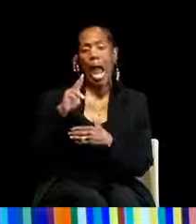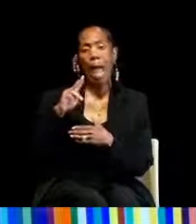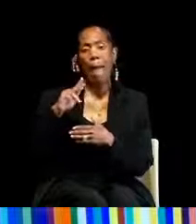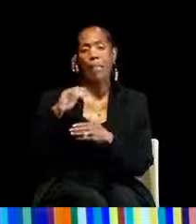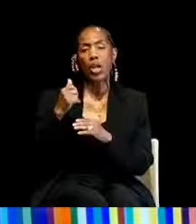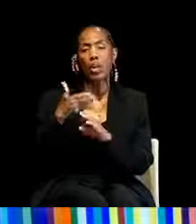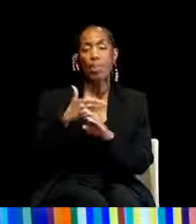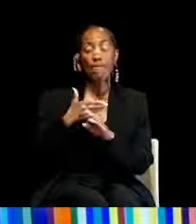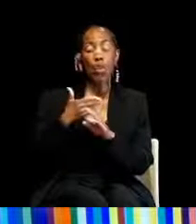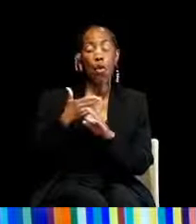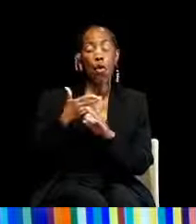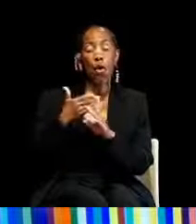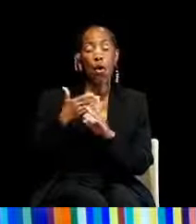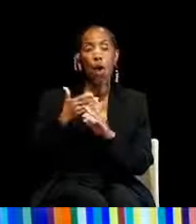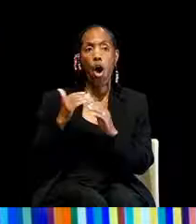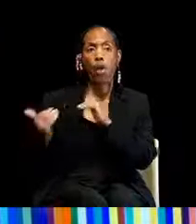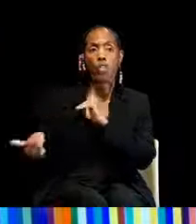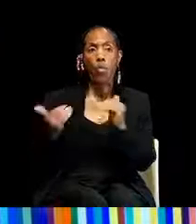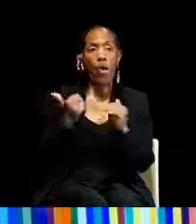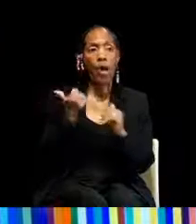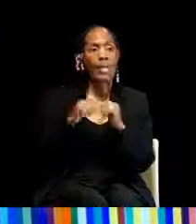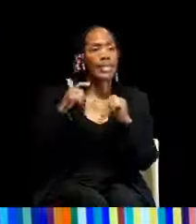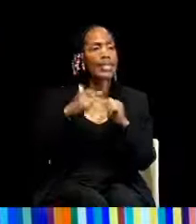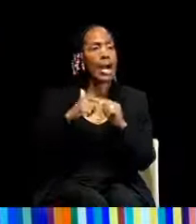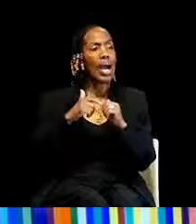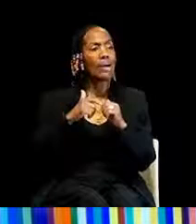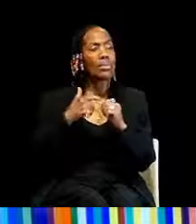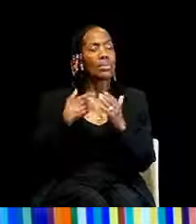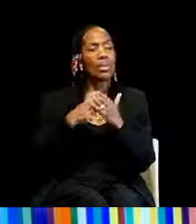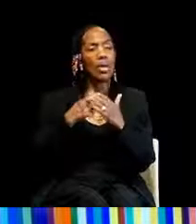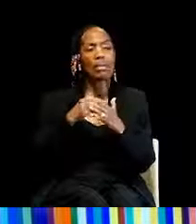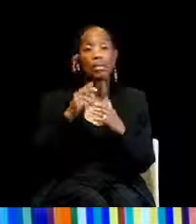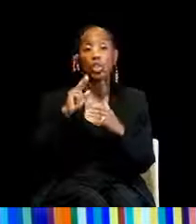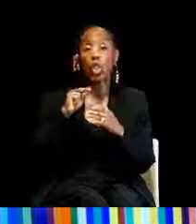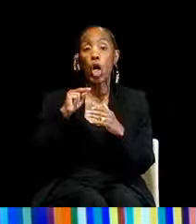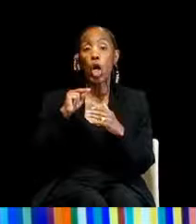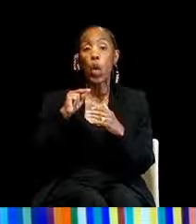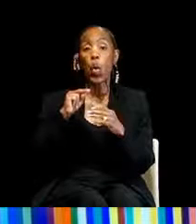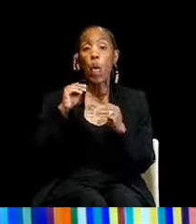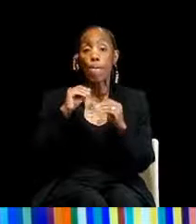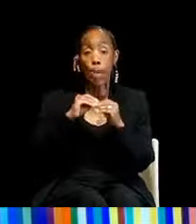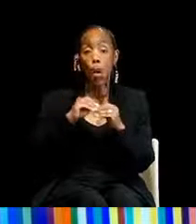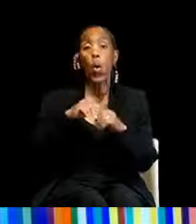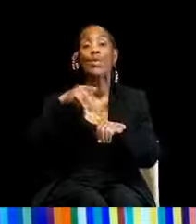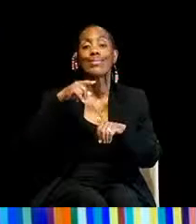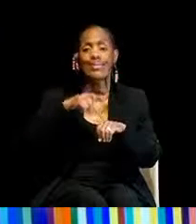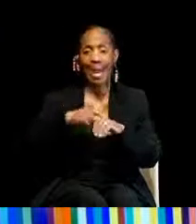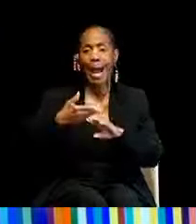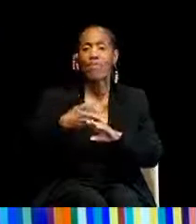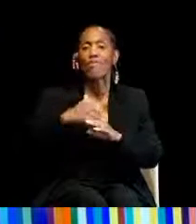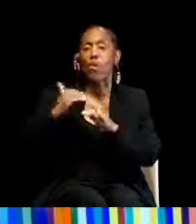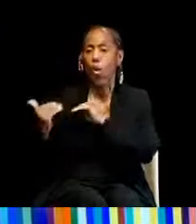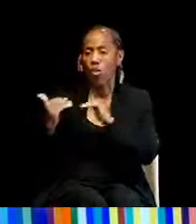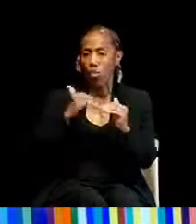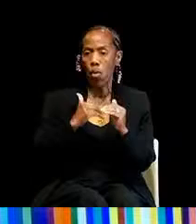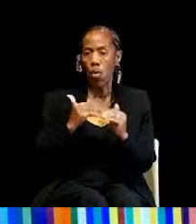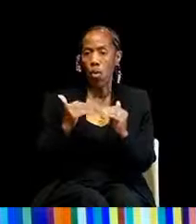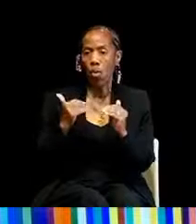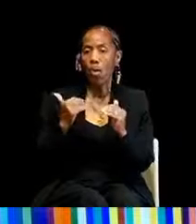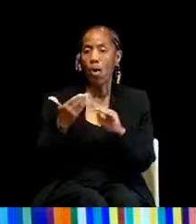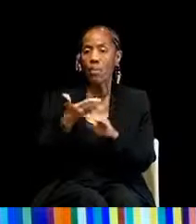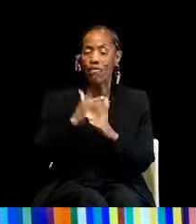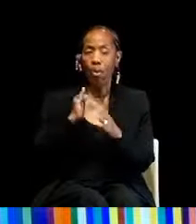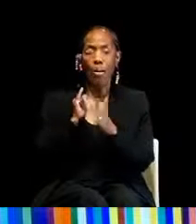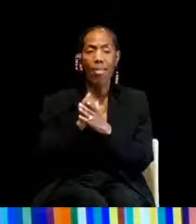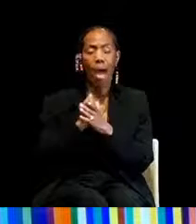said normal time. So whenever you're talking about before the war, you said normal time, right? There was music that